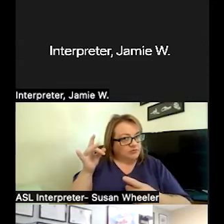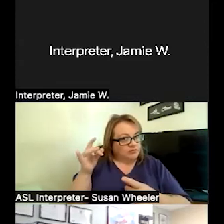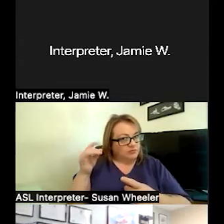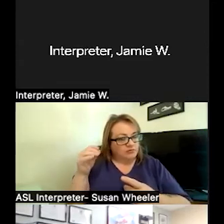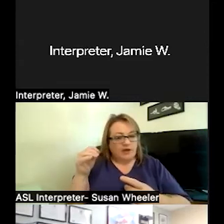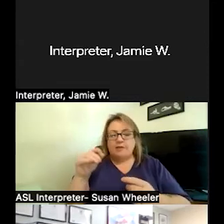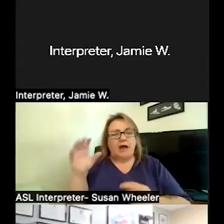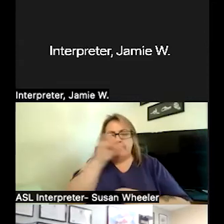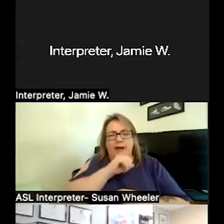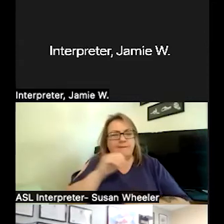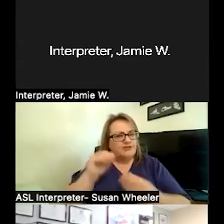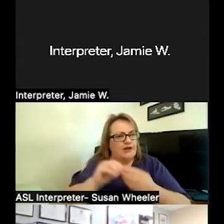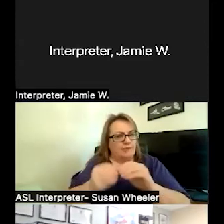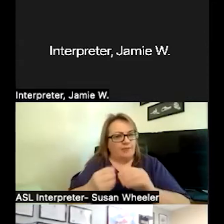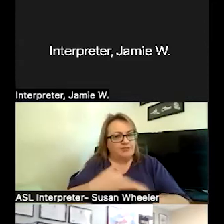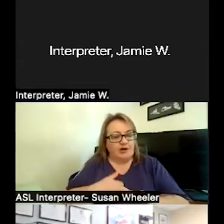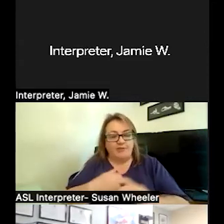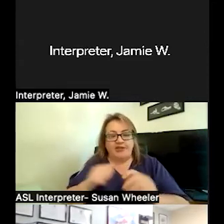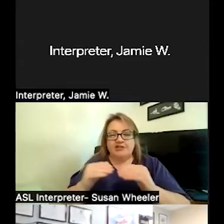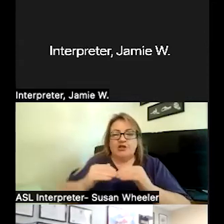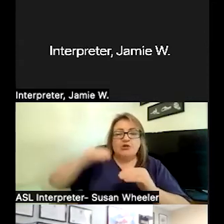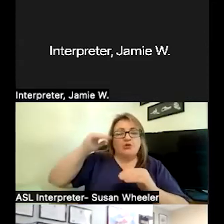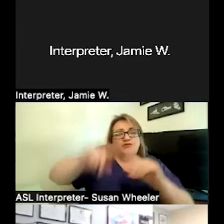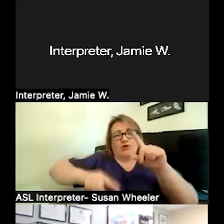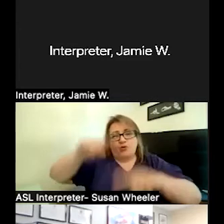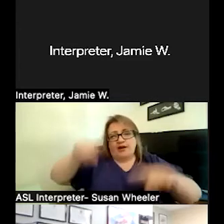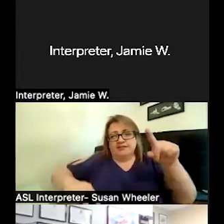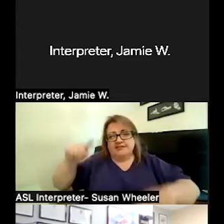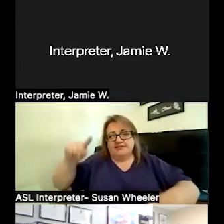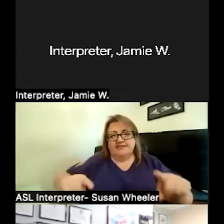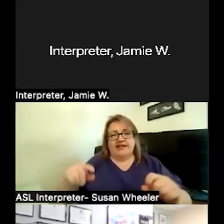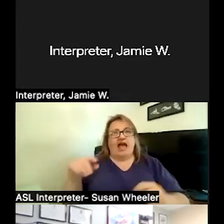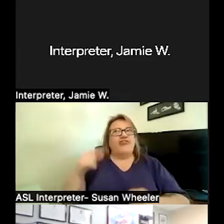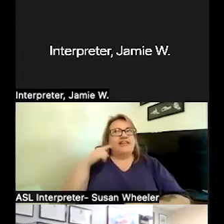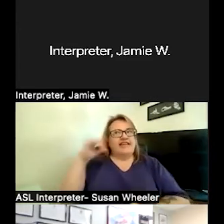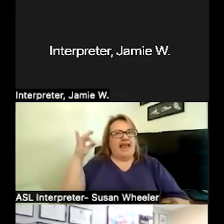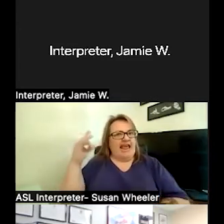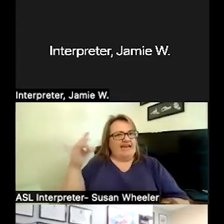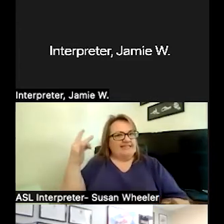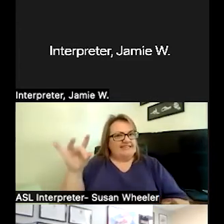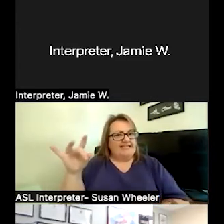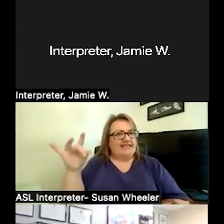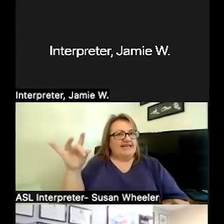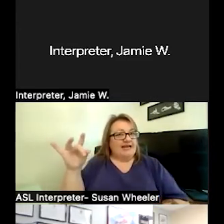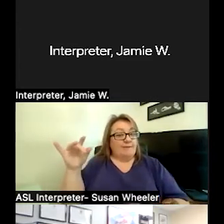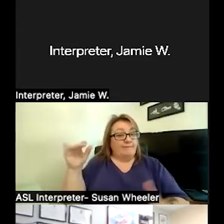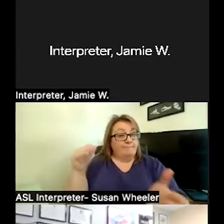However, there are enormous variations within many of the major religions, to the point where there